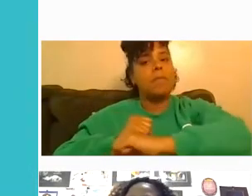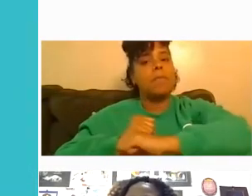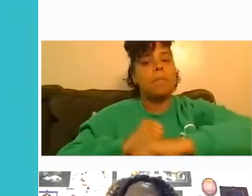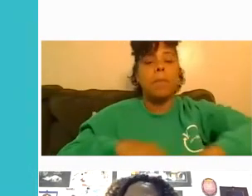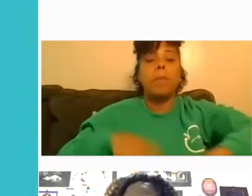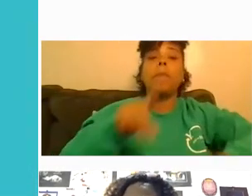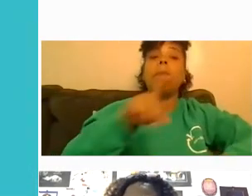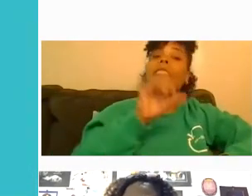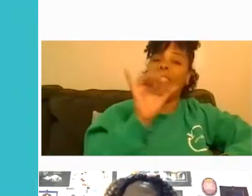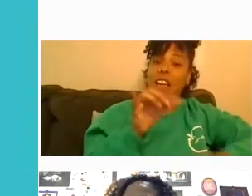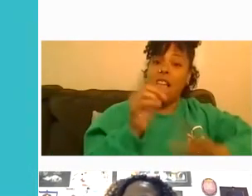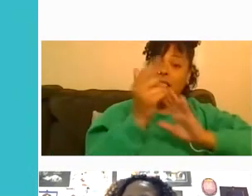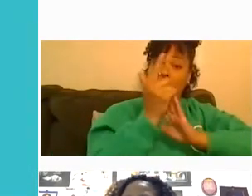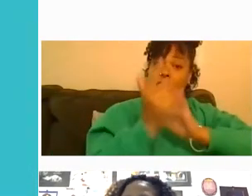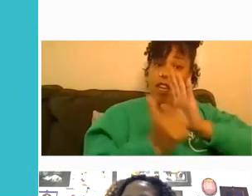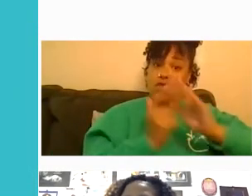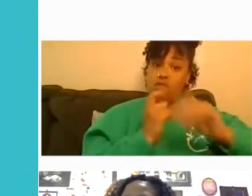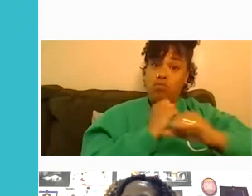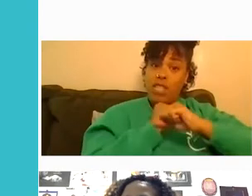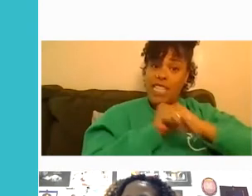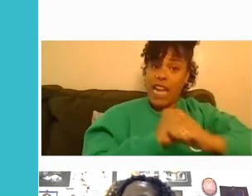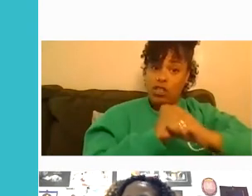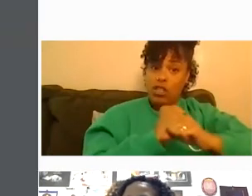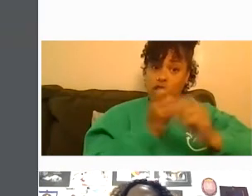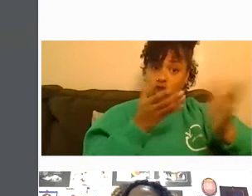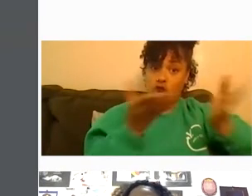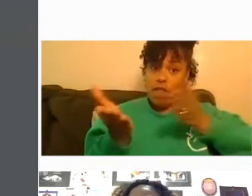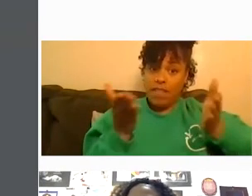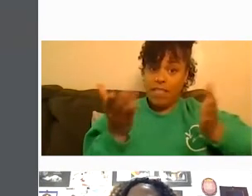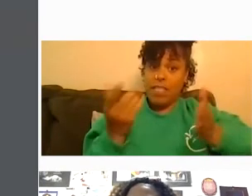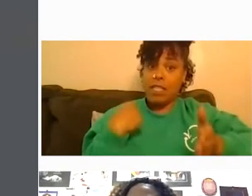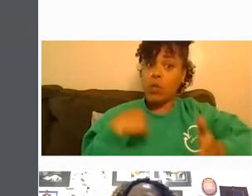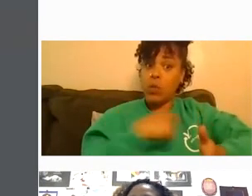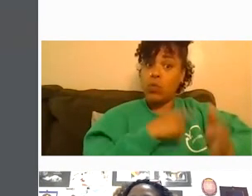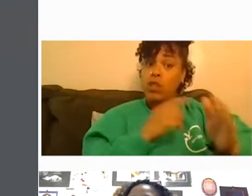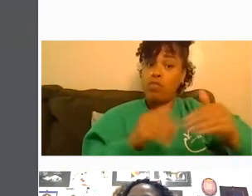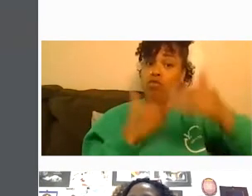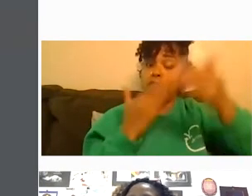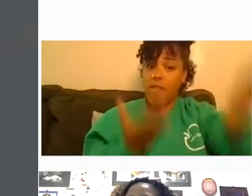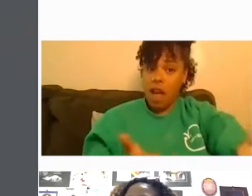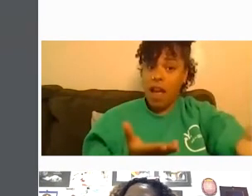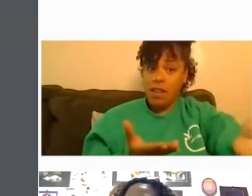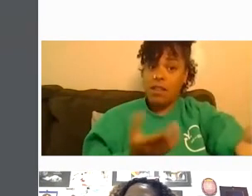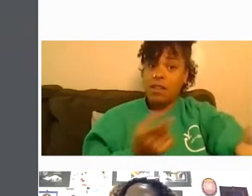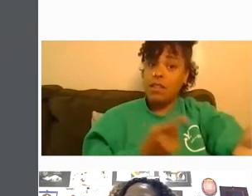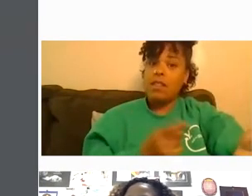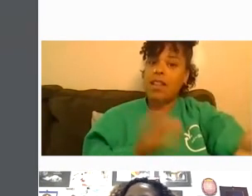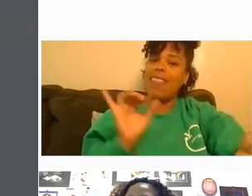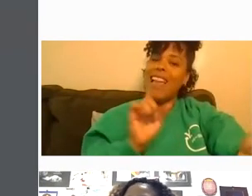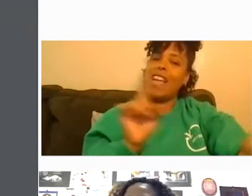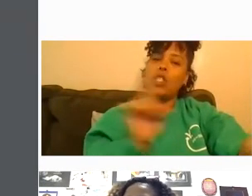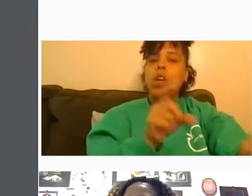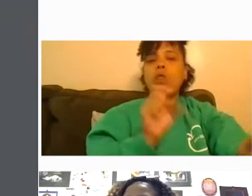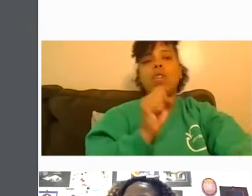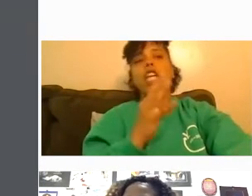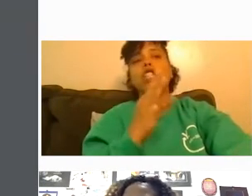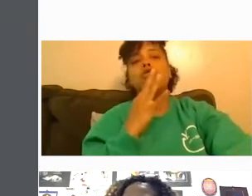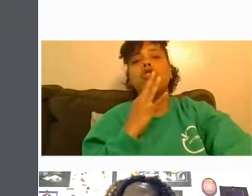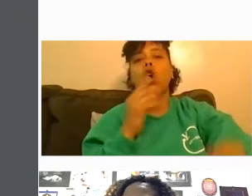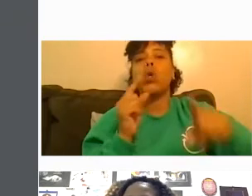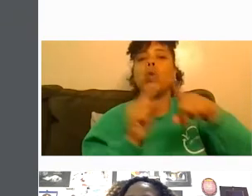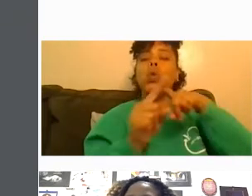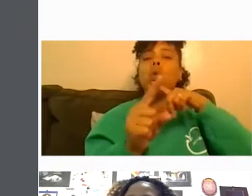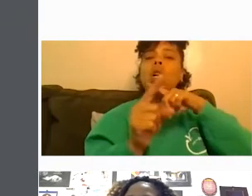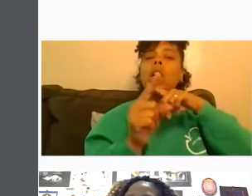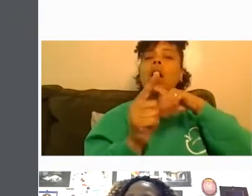legal protection service that we provide is where you would talk to a provider law